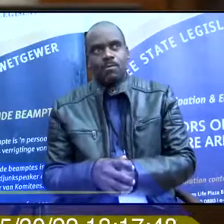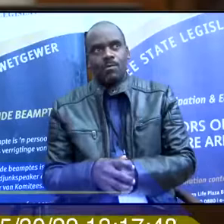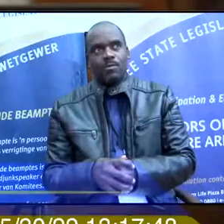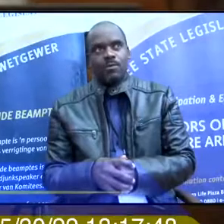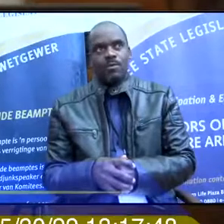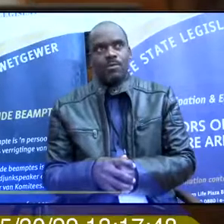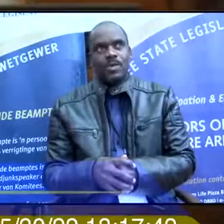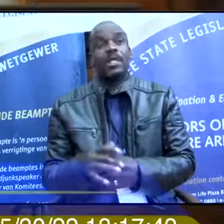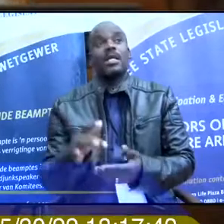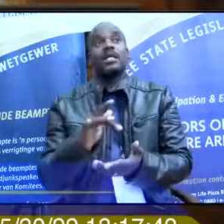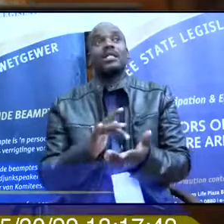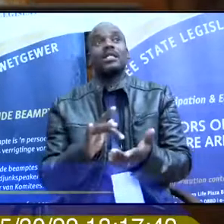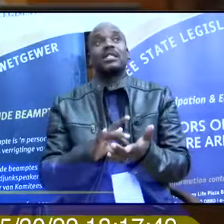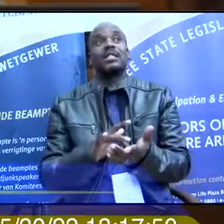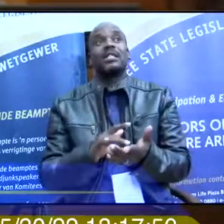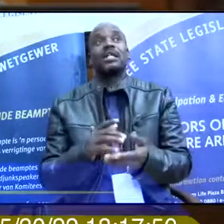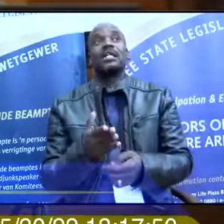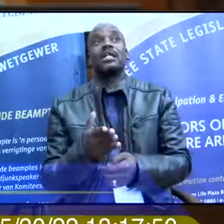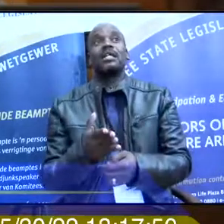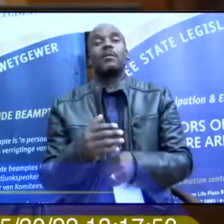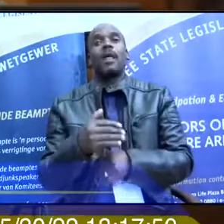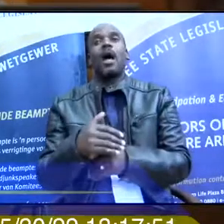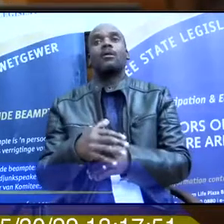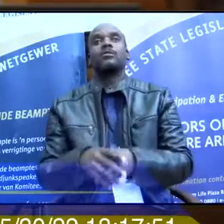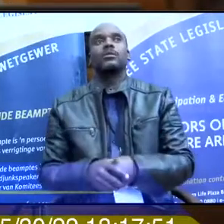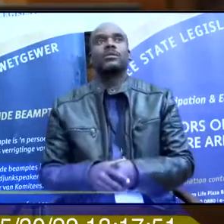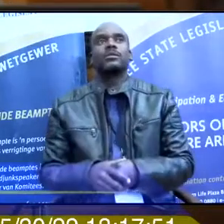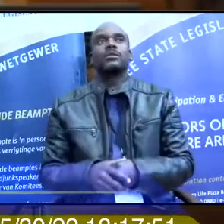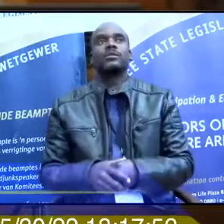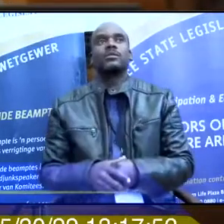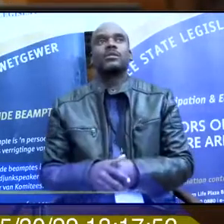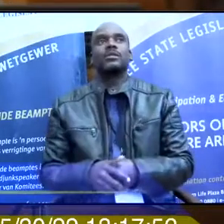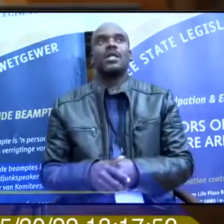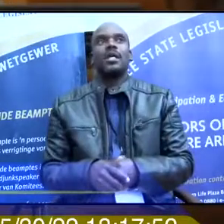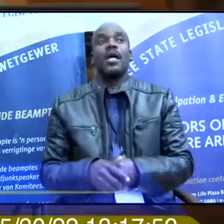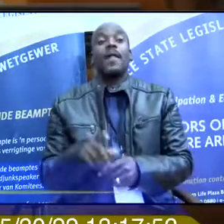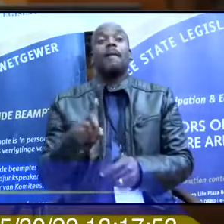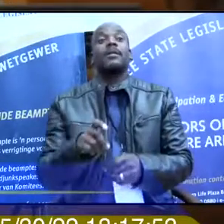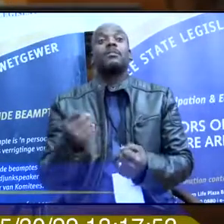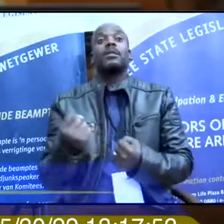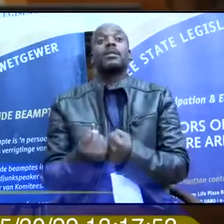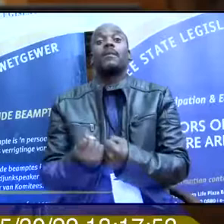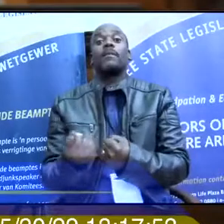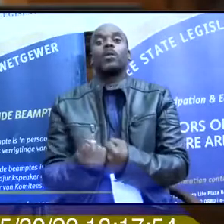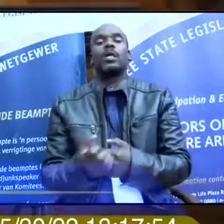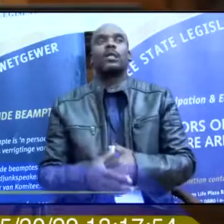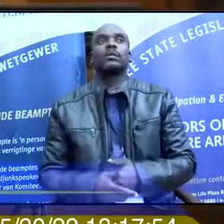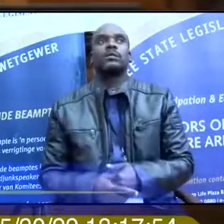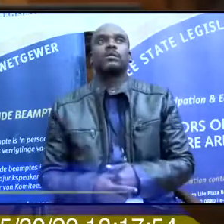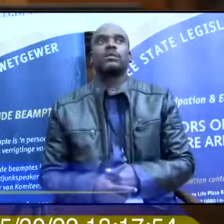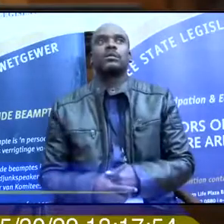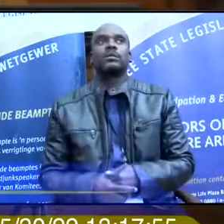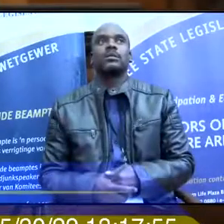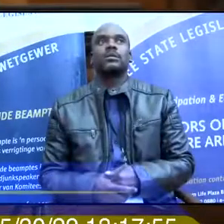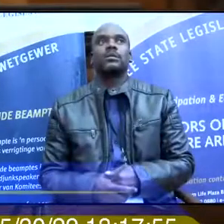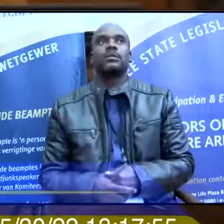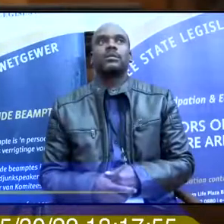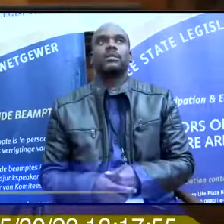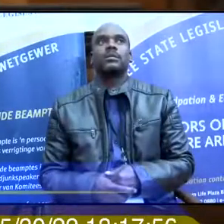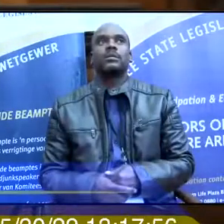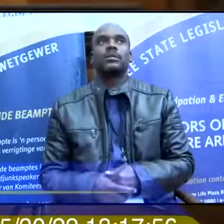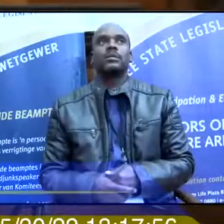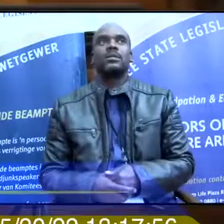so the sectors that we hit hard they must be supported and and